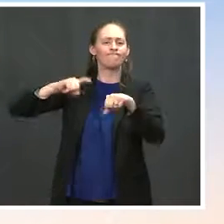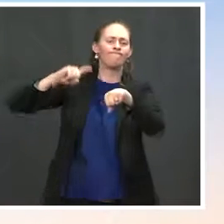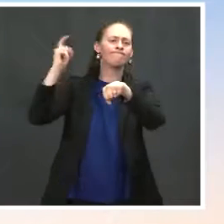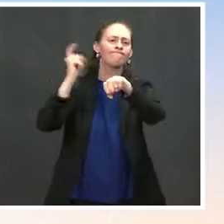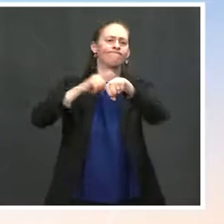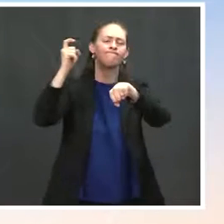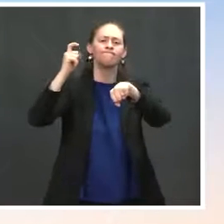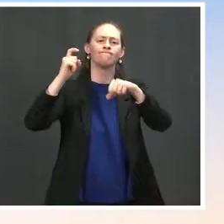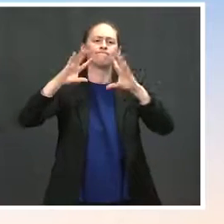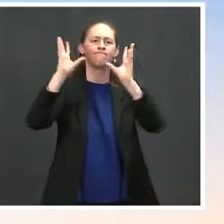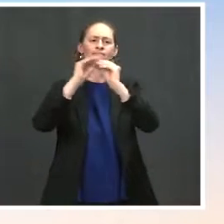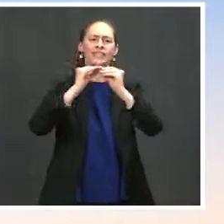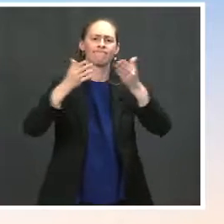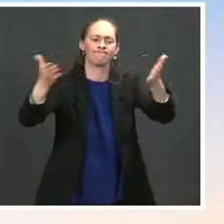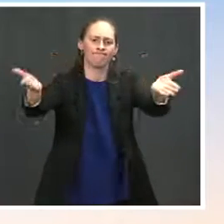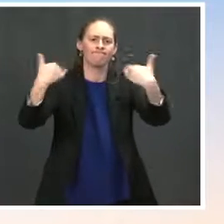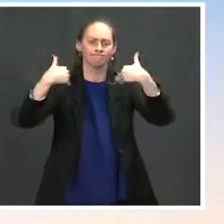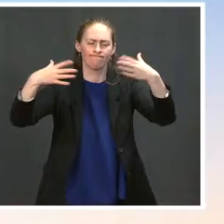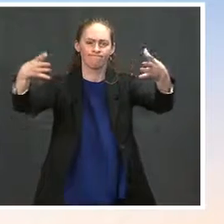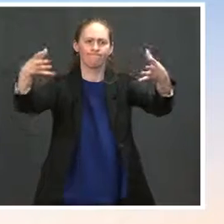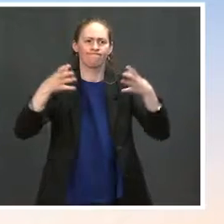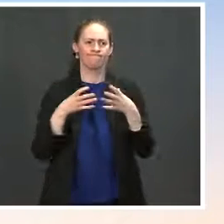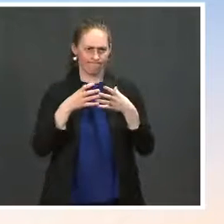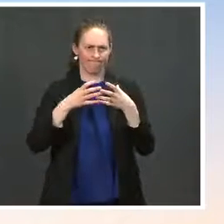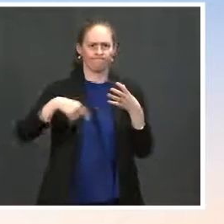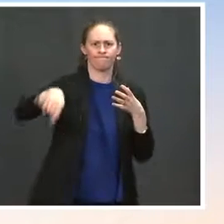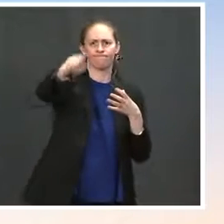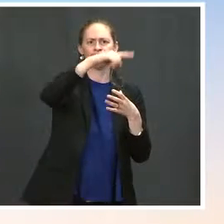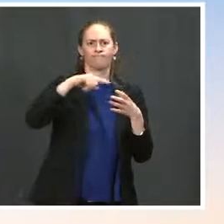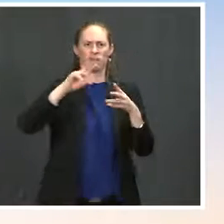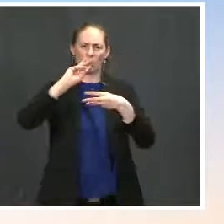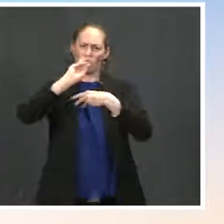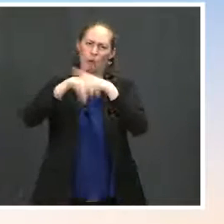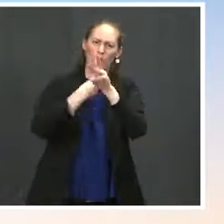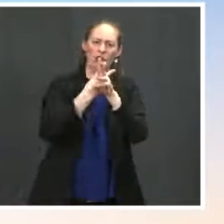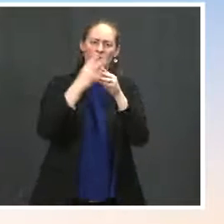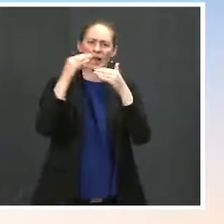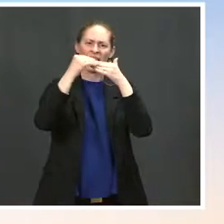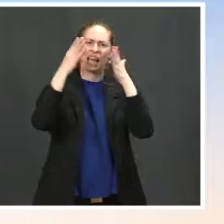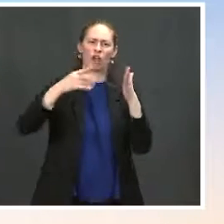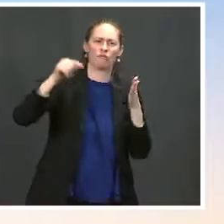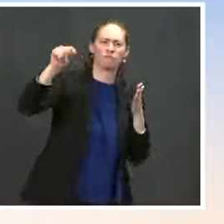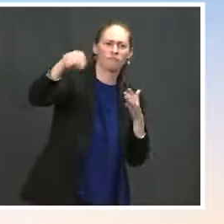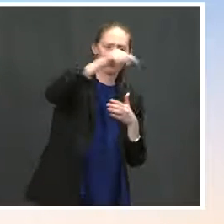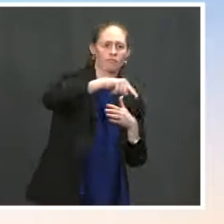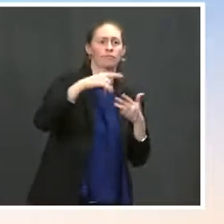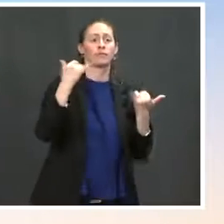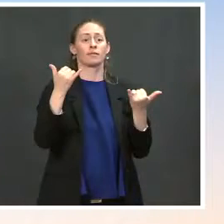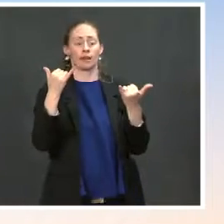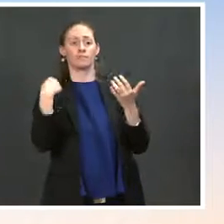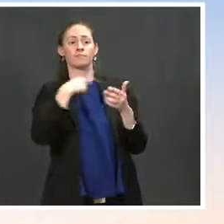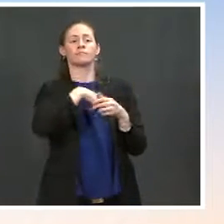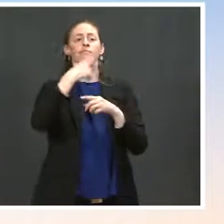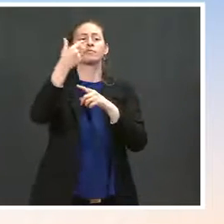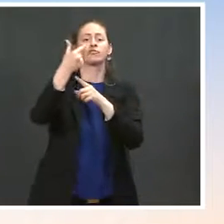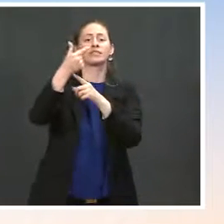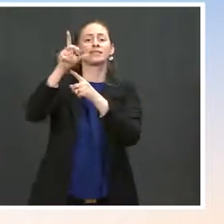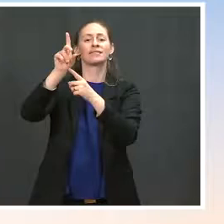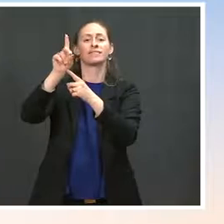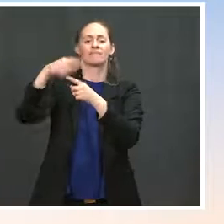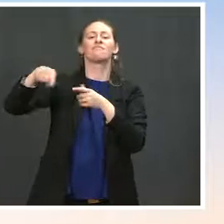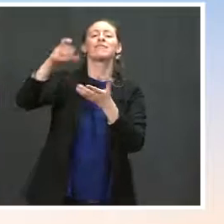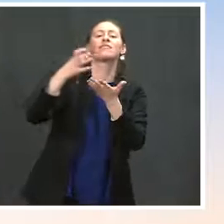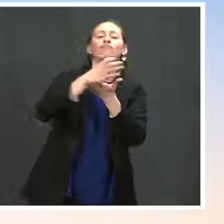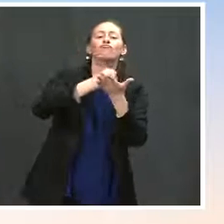to do this, we now have about 55% of the global GDP committed